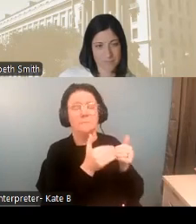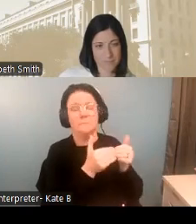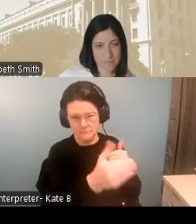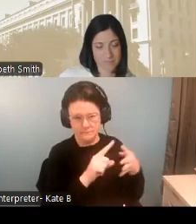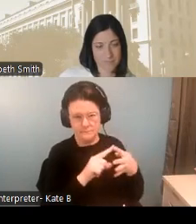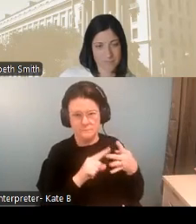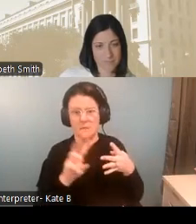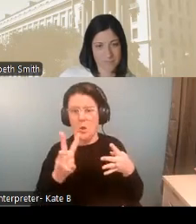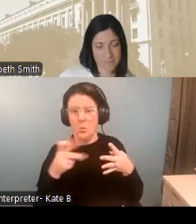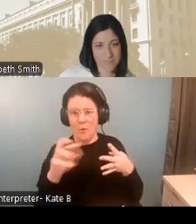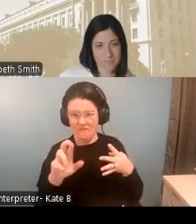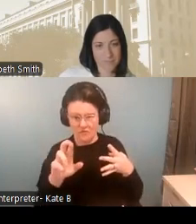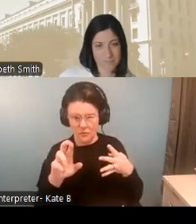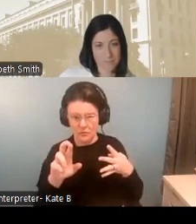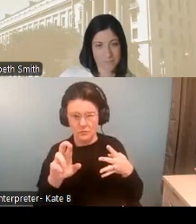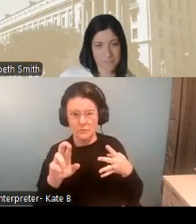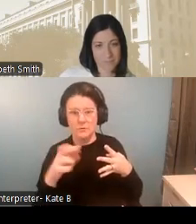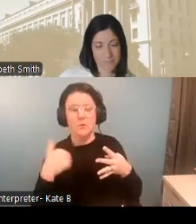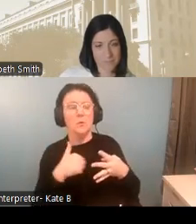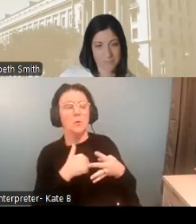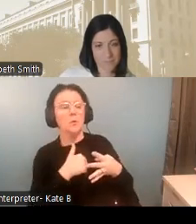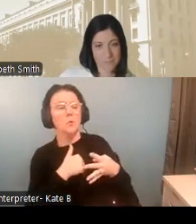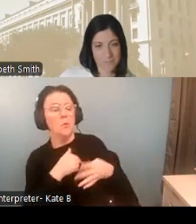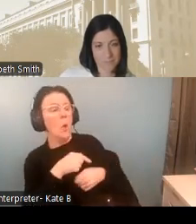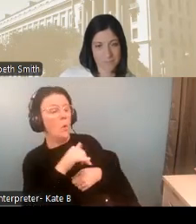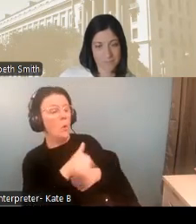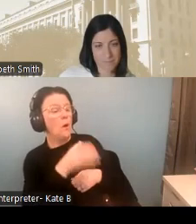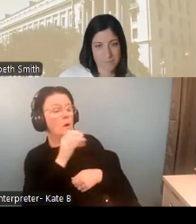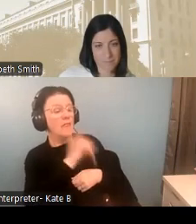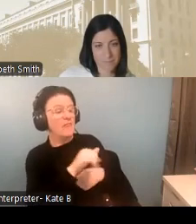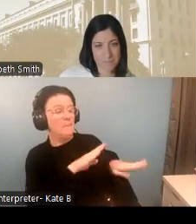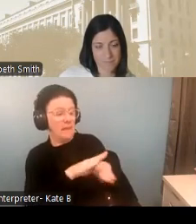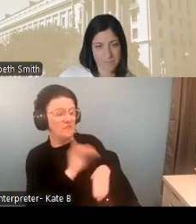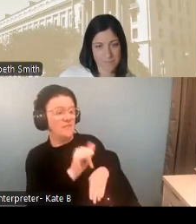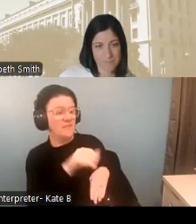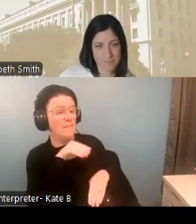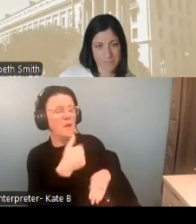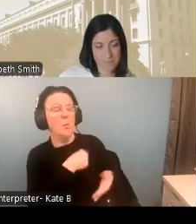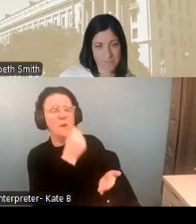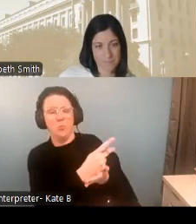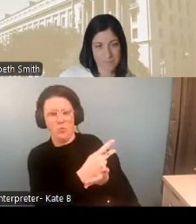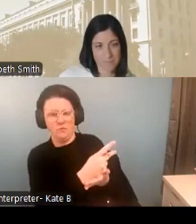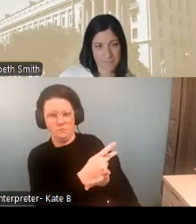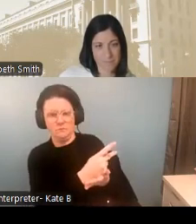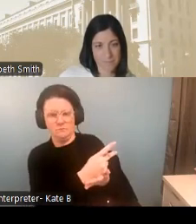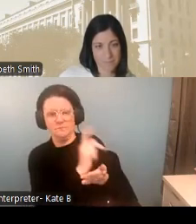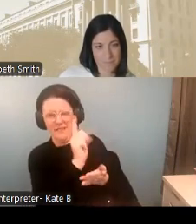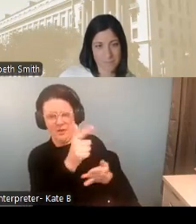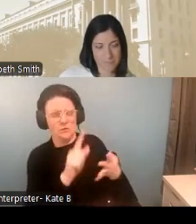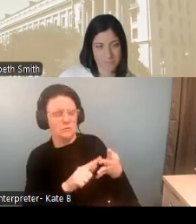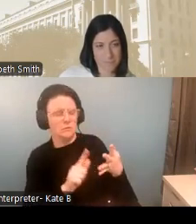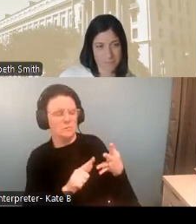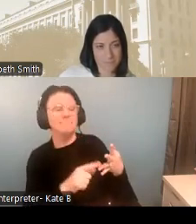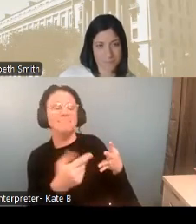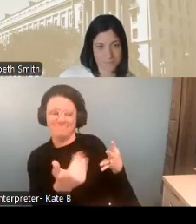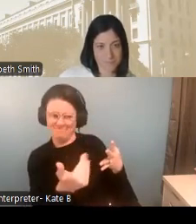For a waiver, OJP is going to retroactively approve an action. And for recovery of funds, there would be a repayment of those